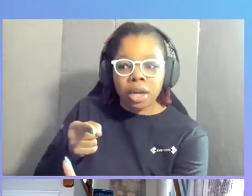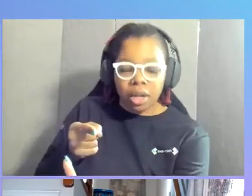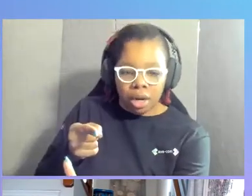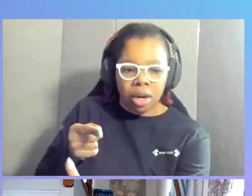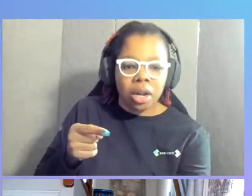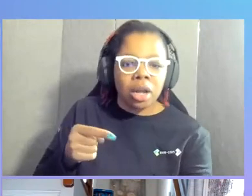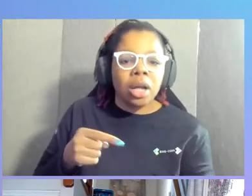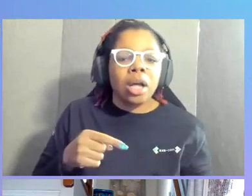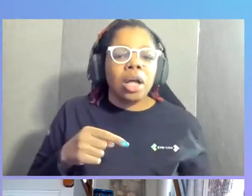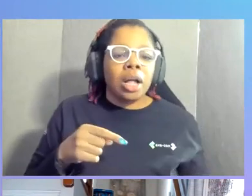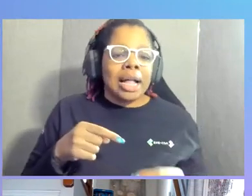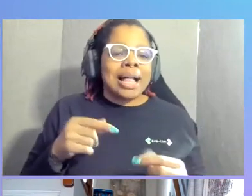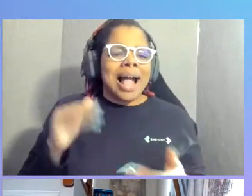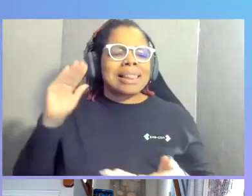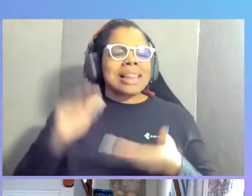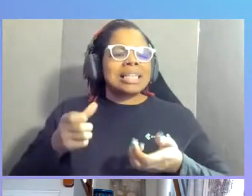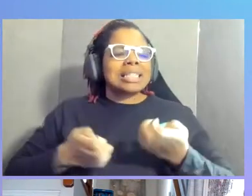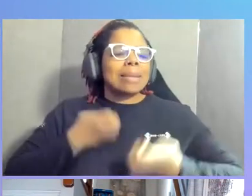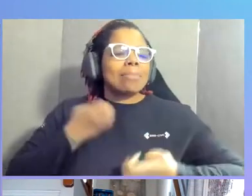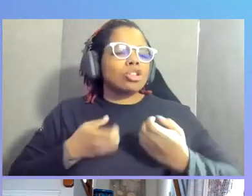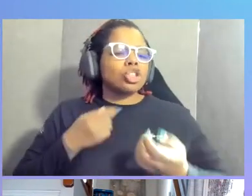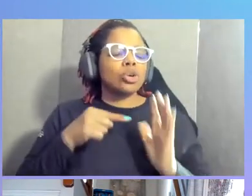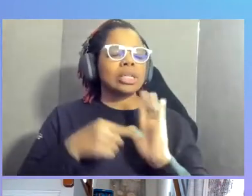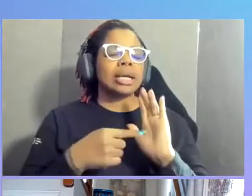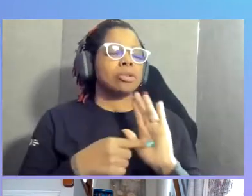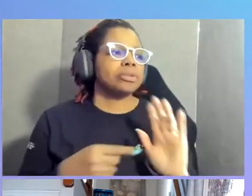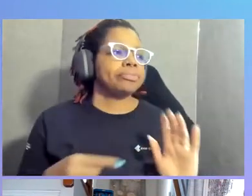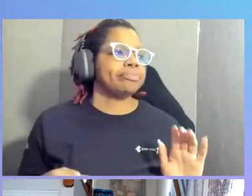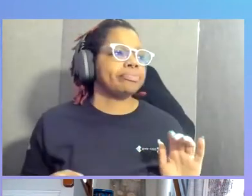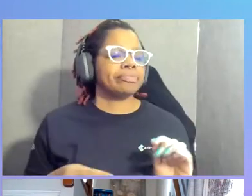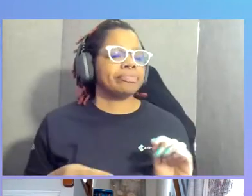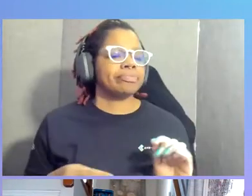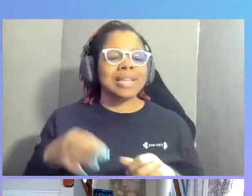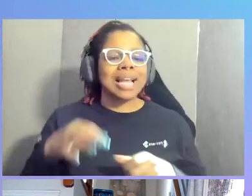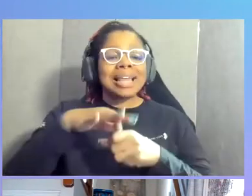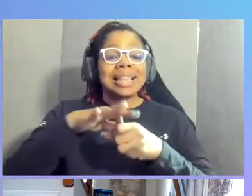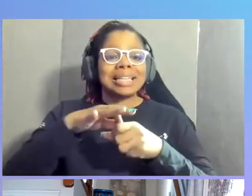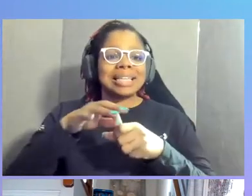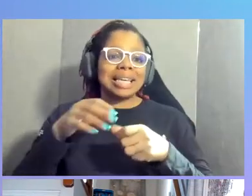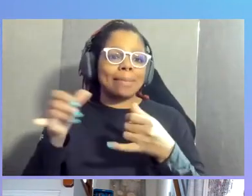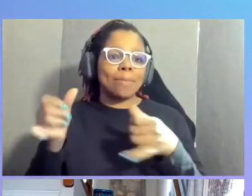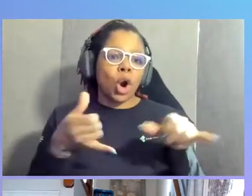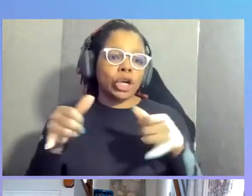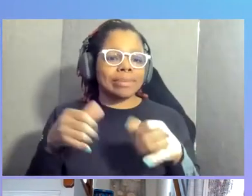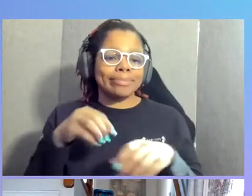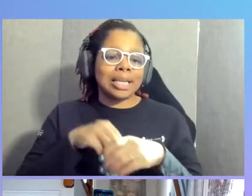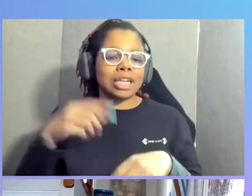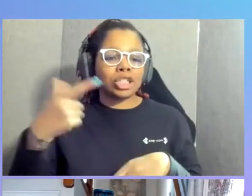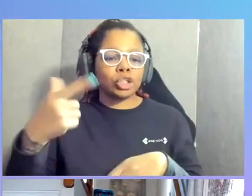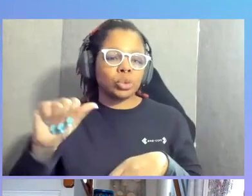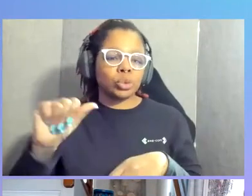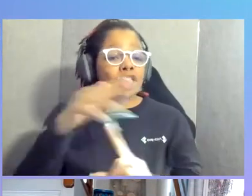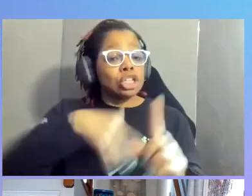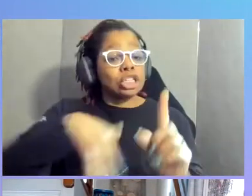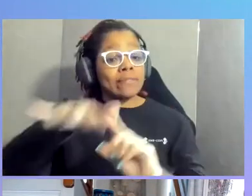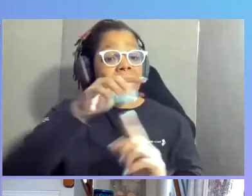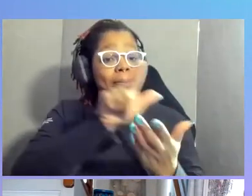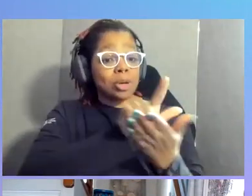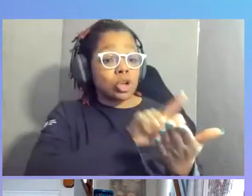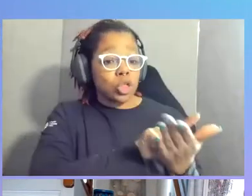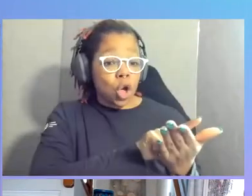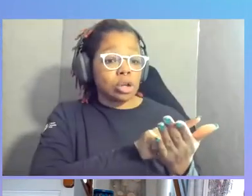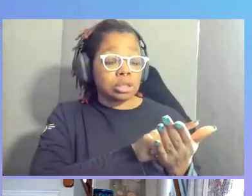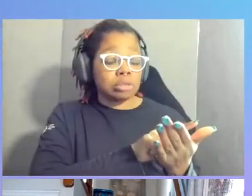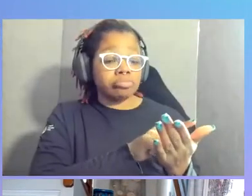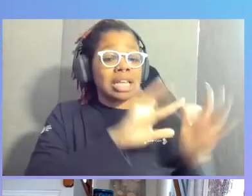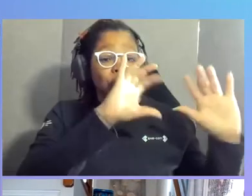A less emotional example is the Tea Party in Georgia. There is environmental legislation that the Chamber